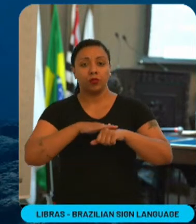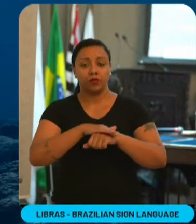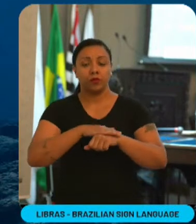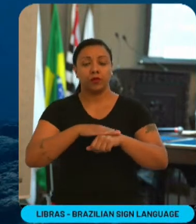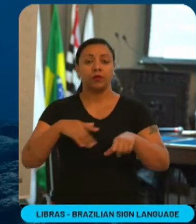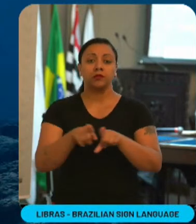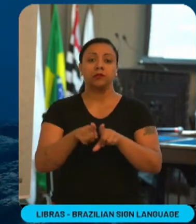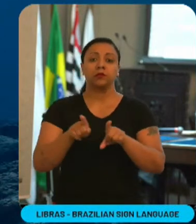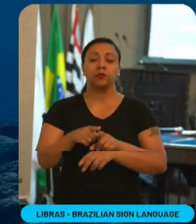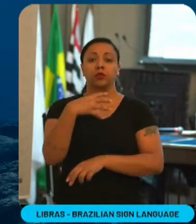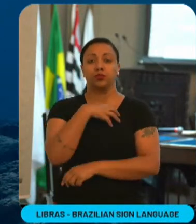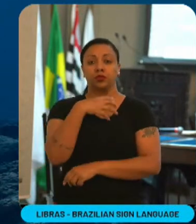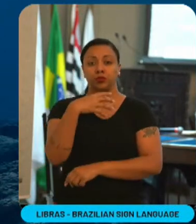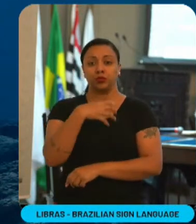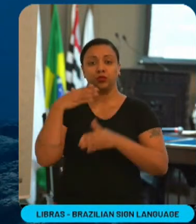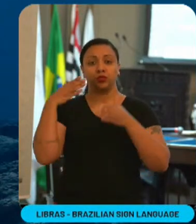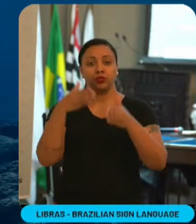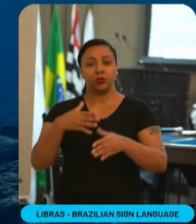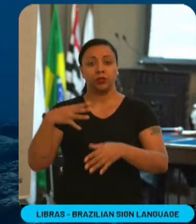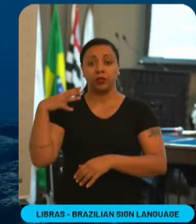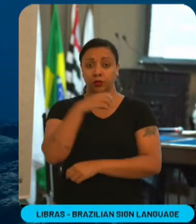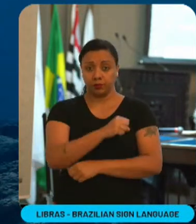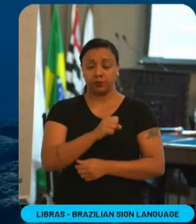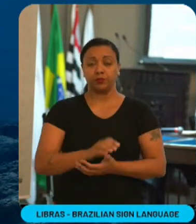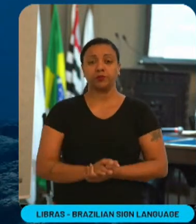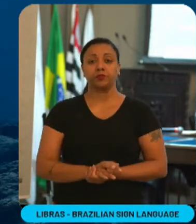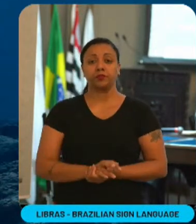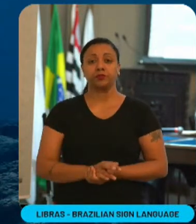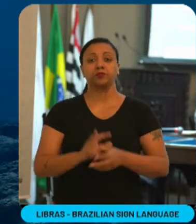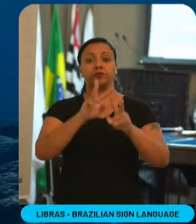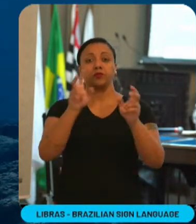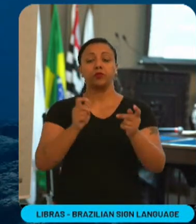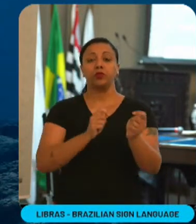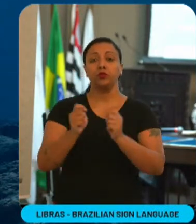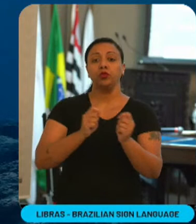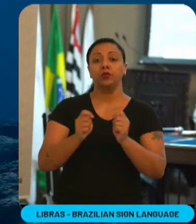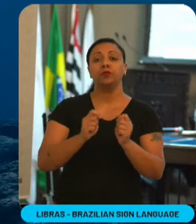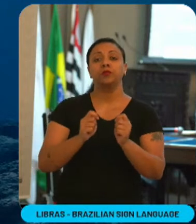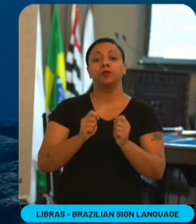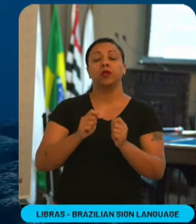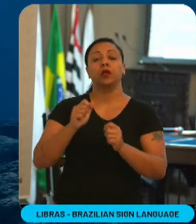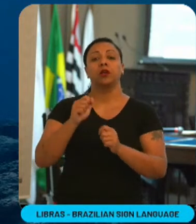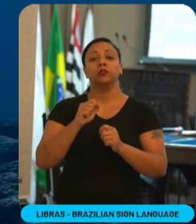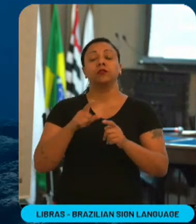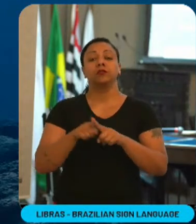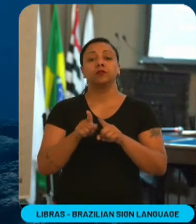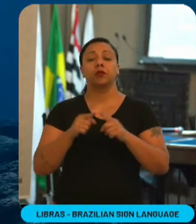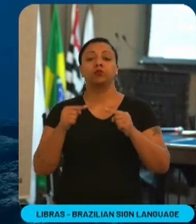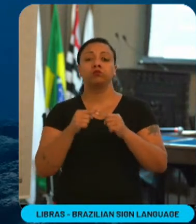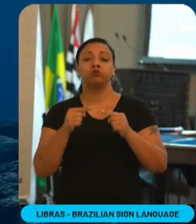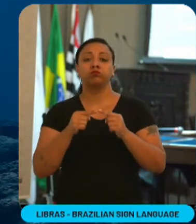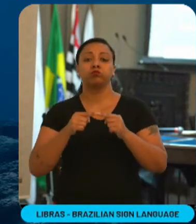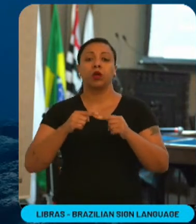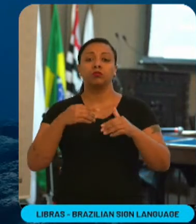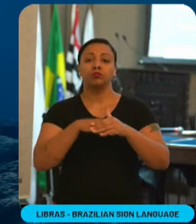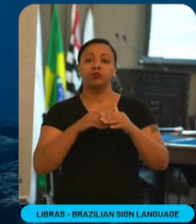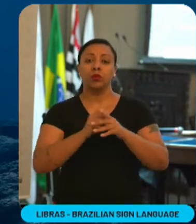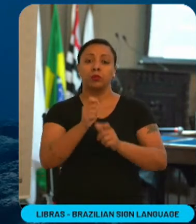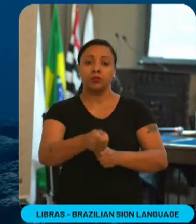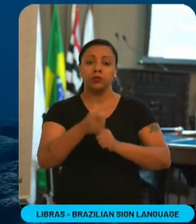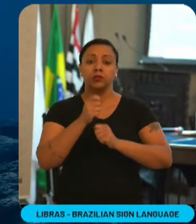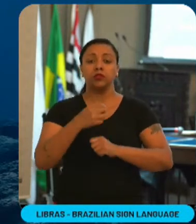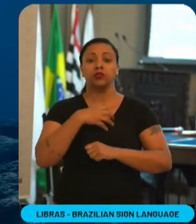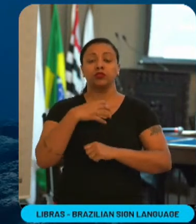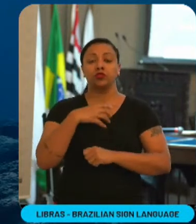the environment. And then we talk directly and immediately with green economy associated to fishery